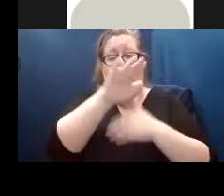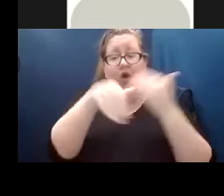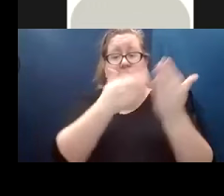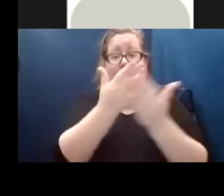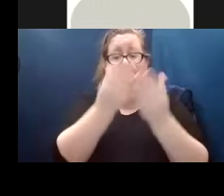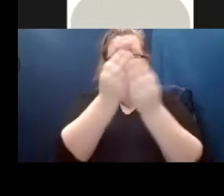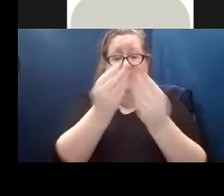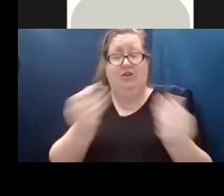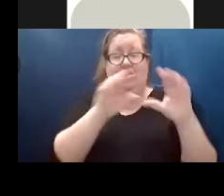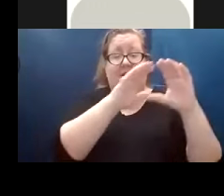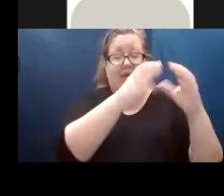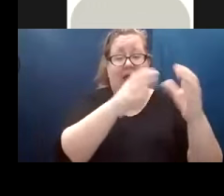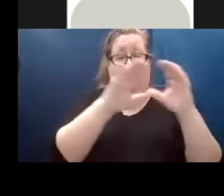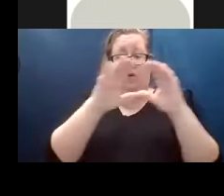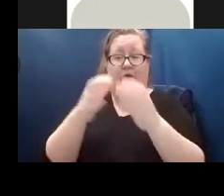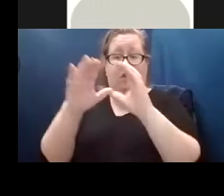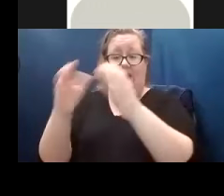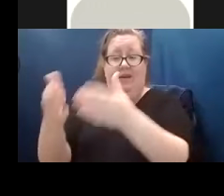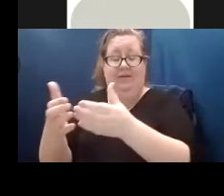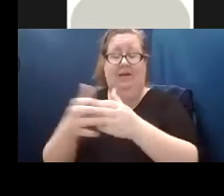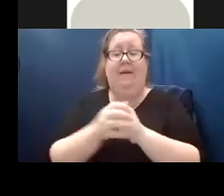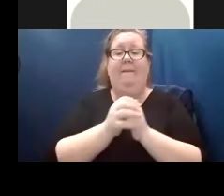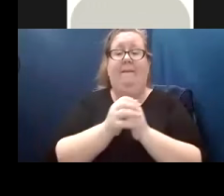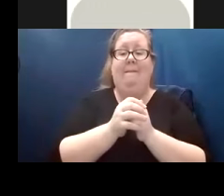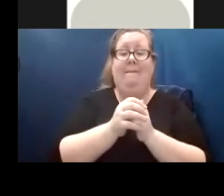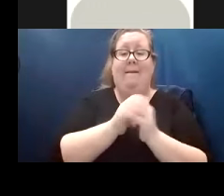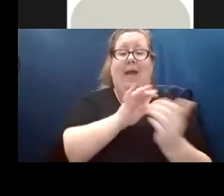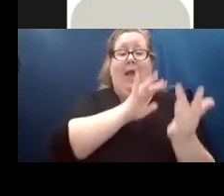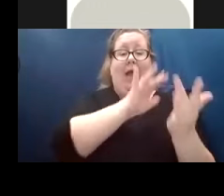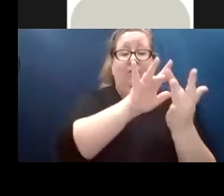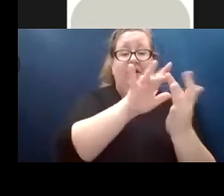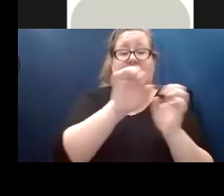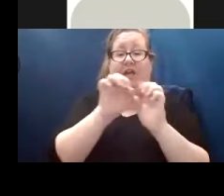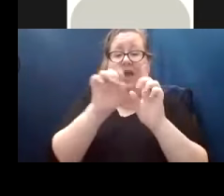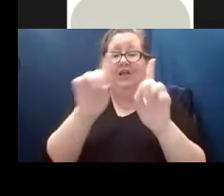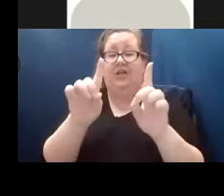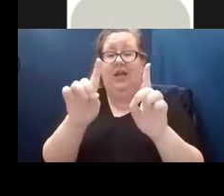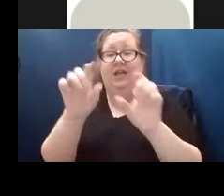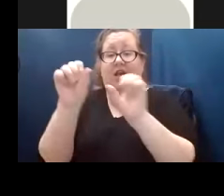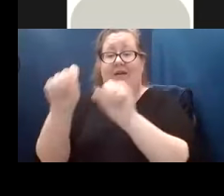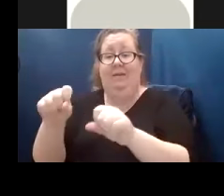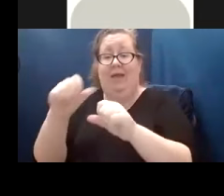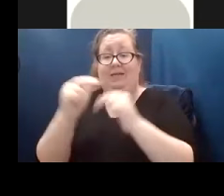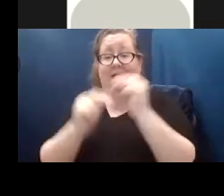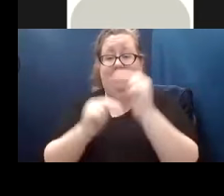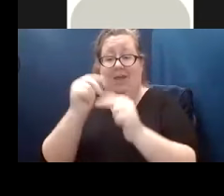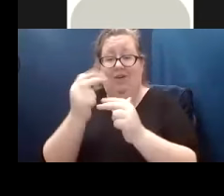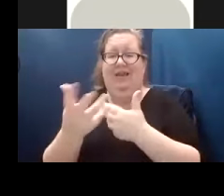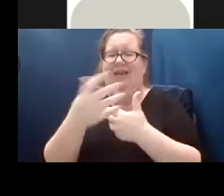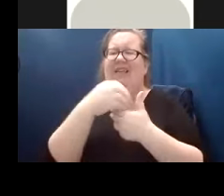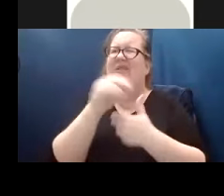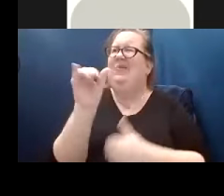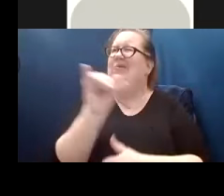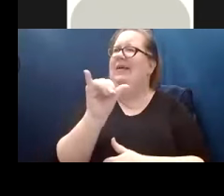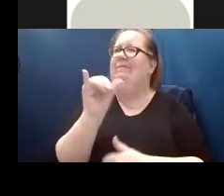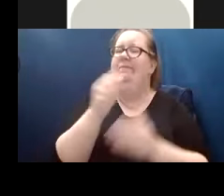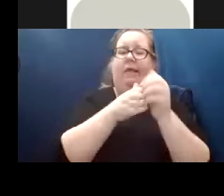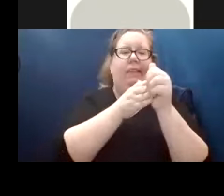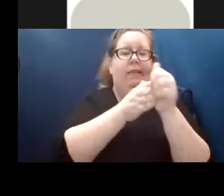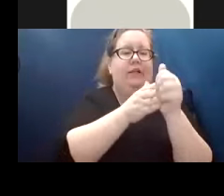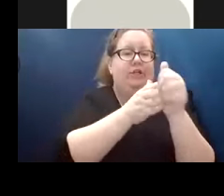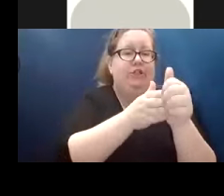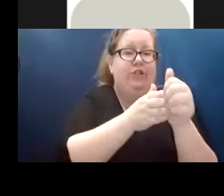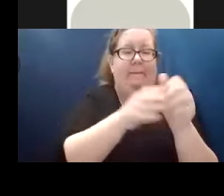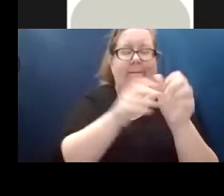solution categories that we're talking about here: outreach, education, and capacity building. And this includes things like leadership,